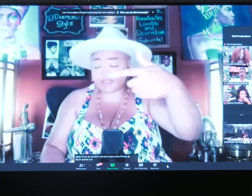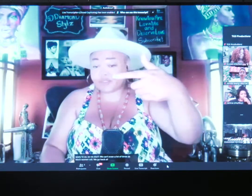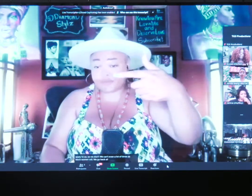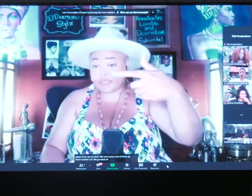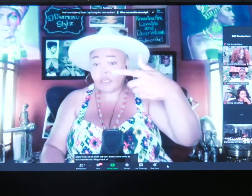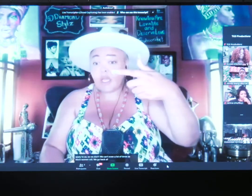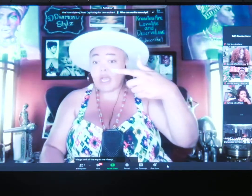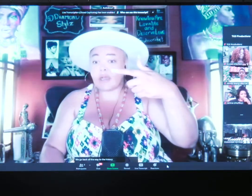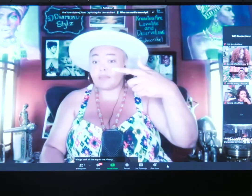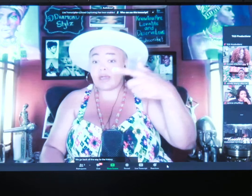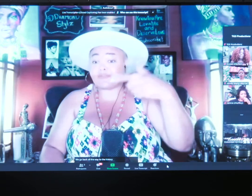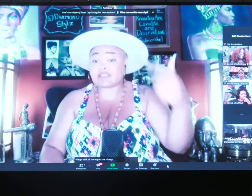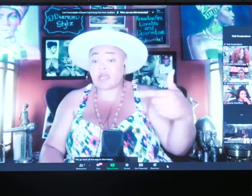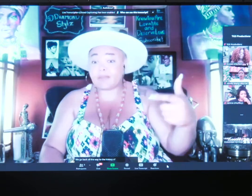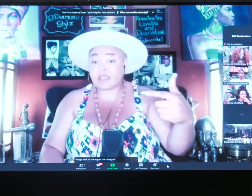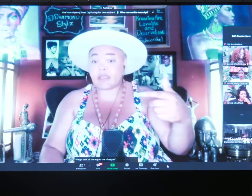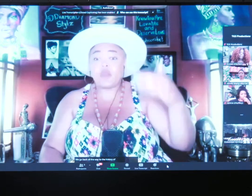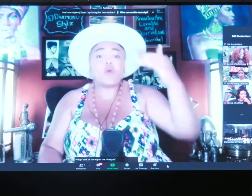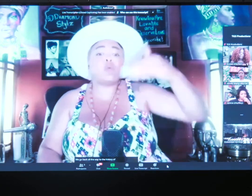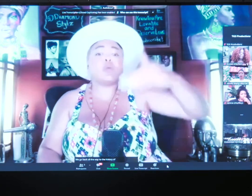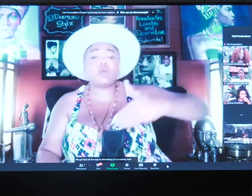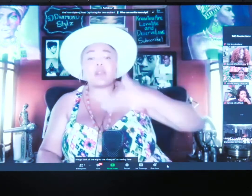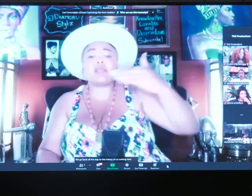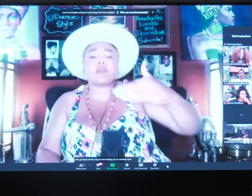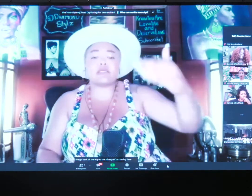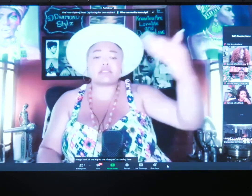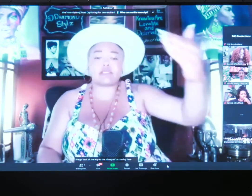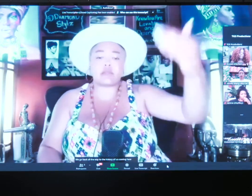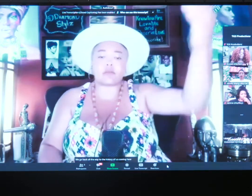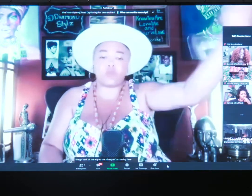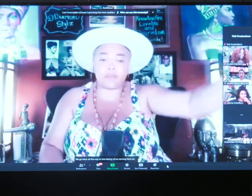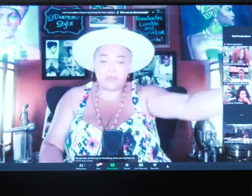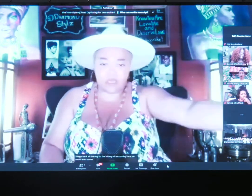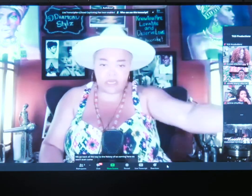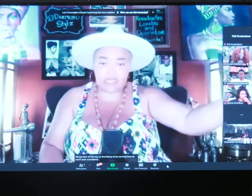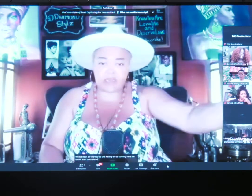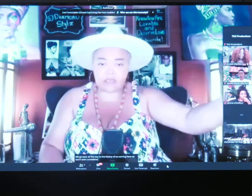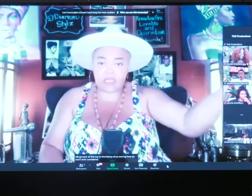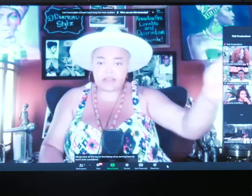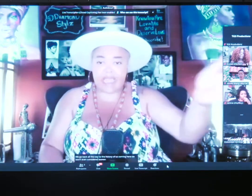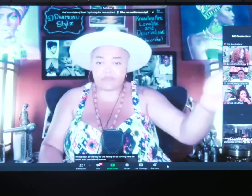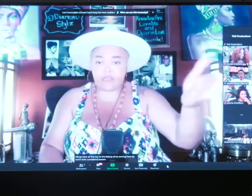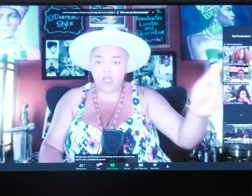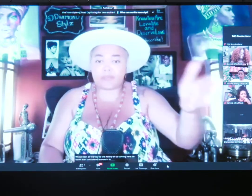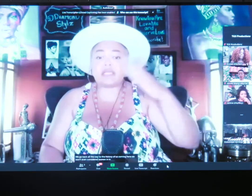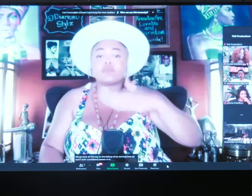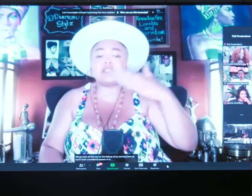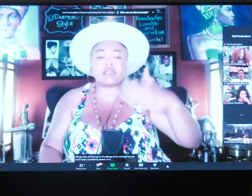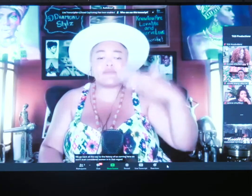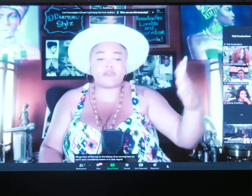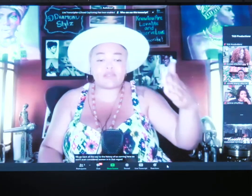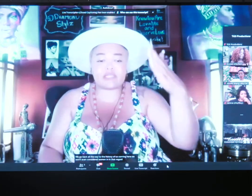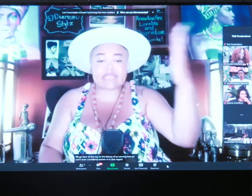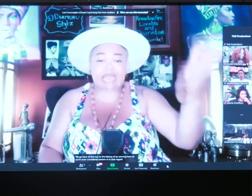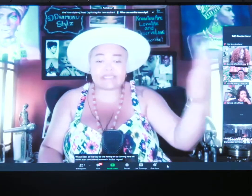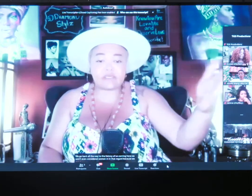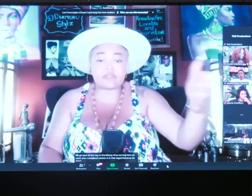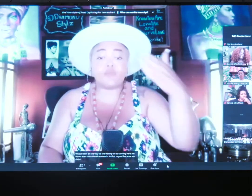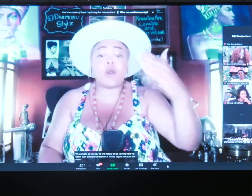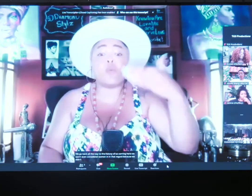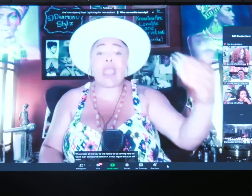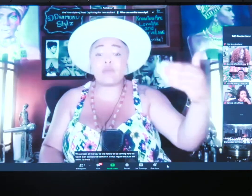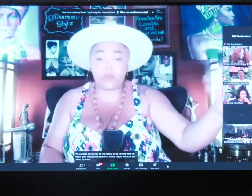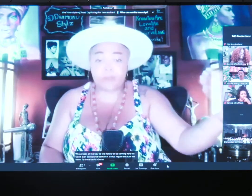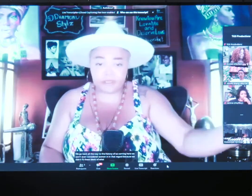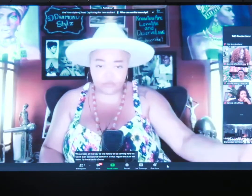to the history of us coming here, we weren't even considered women in that regard, because we didn't fit these ideals of